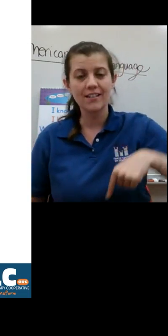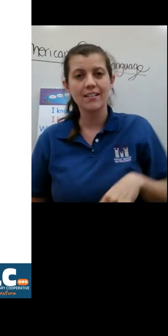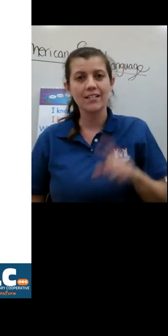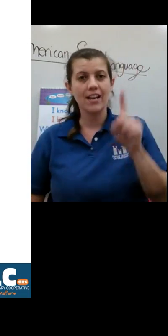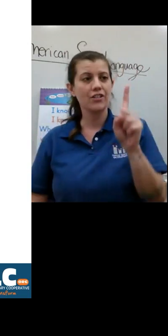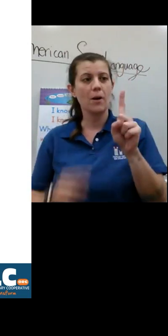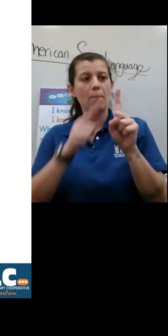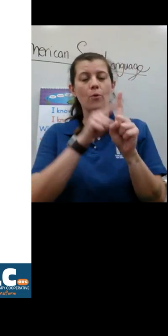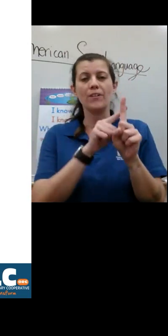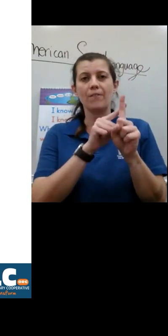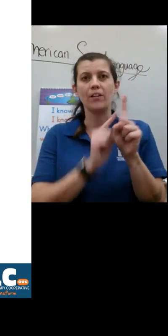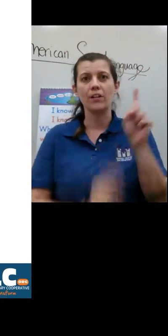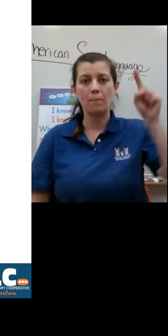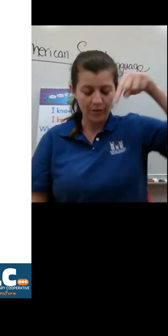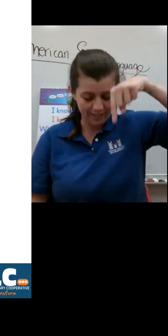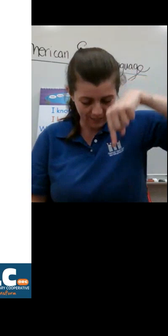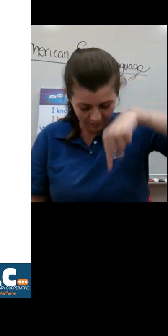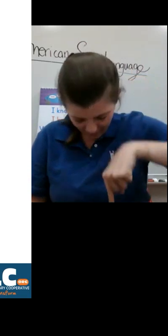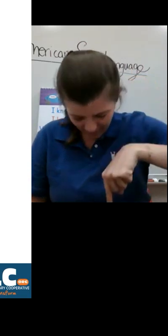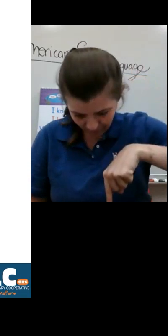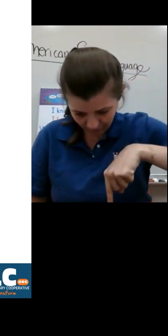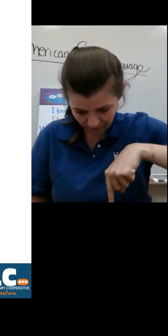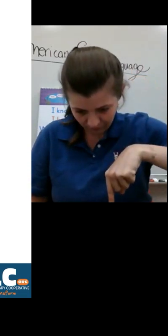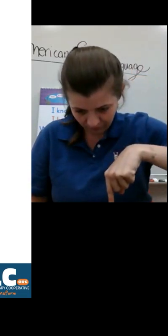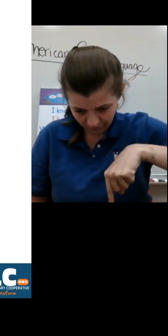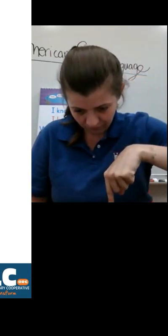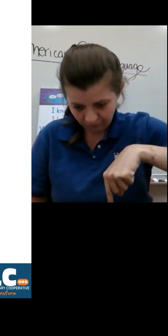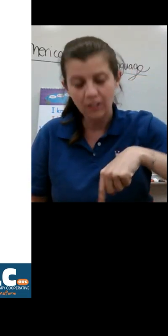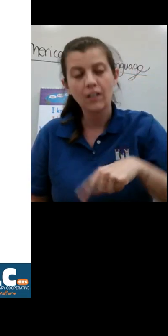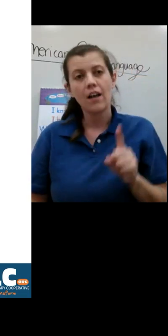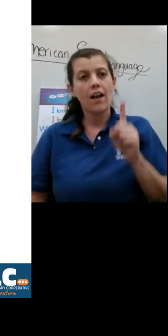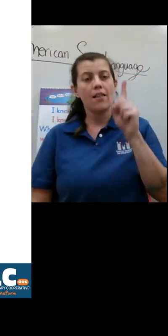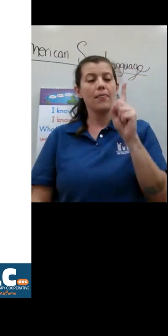So this is actually a point finger pointing down.